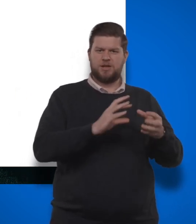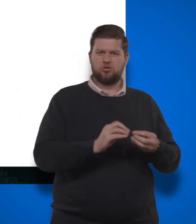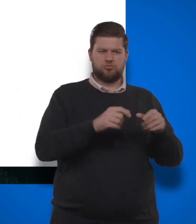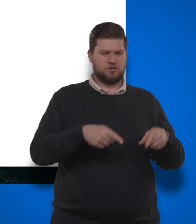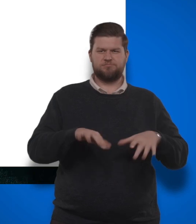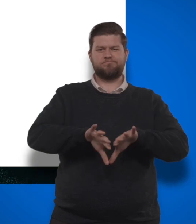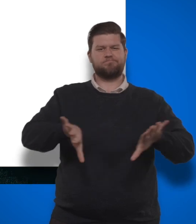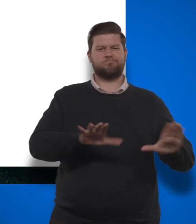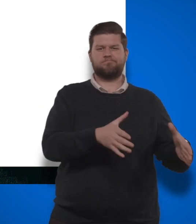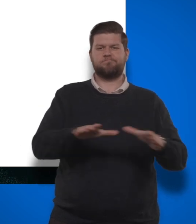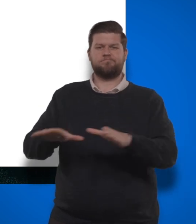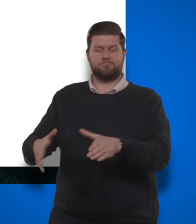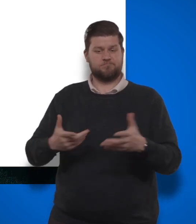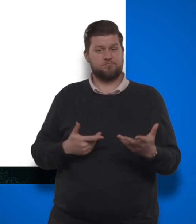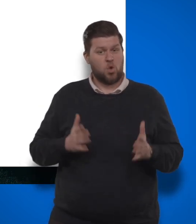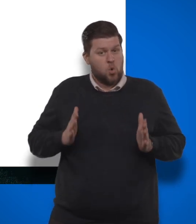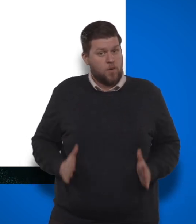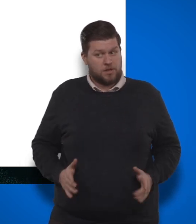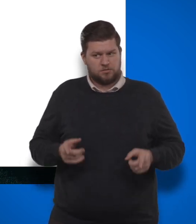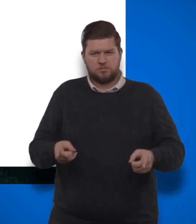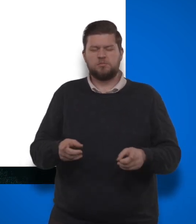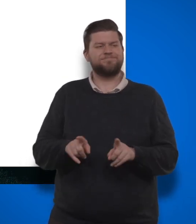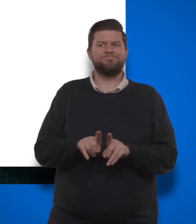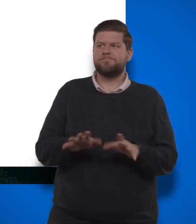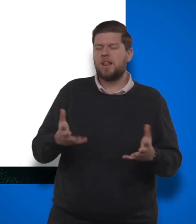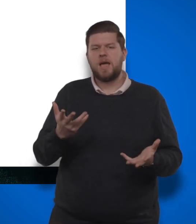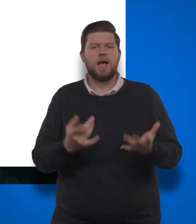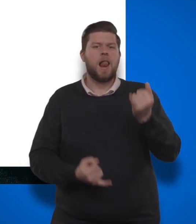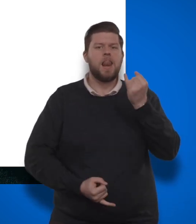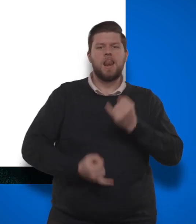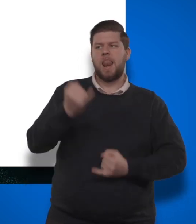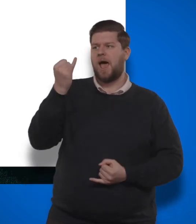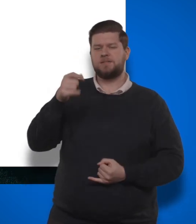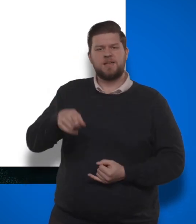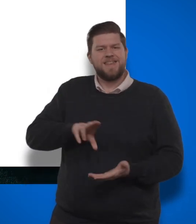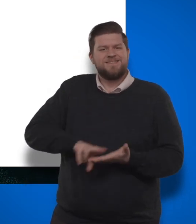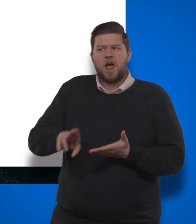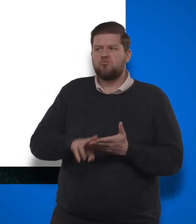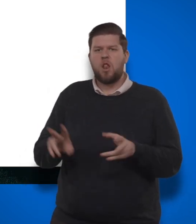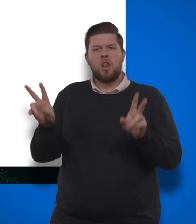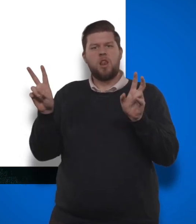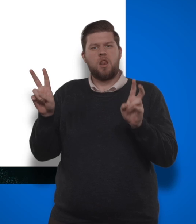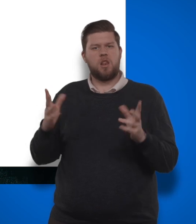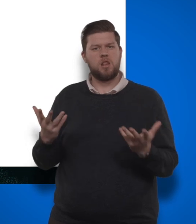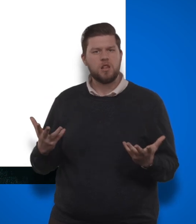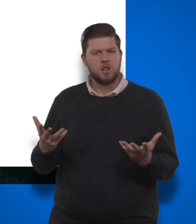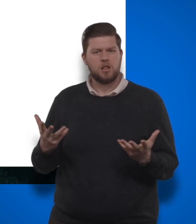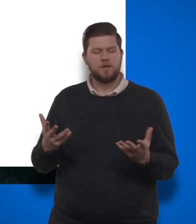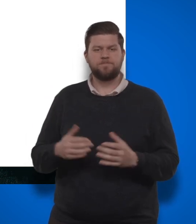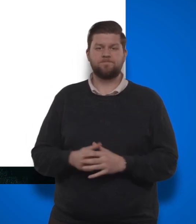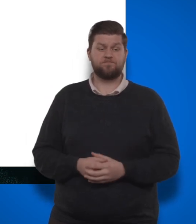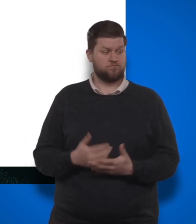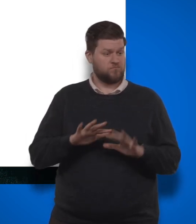the last bastion of what was natural. We live in a world where technology and science has been changing